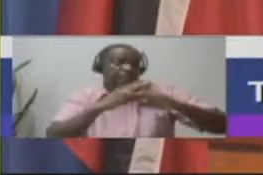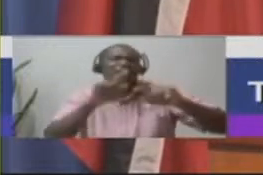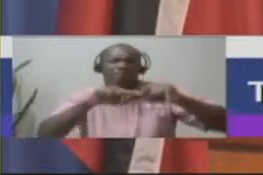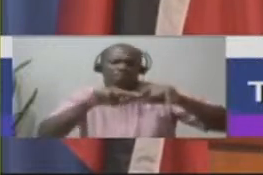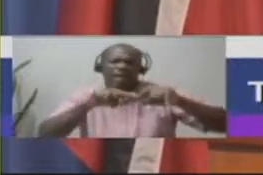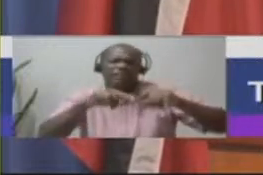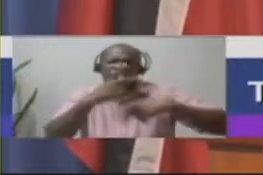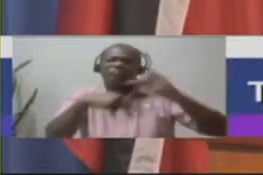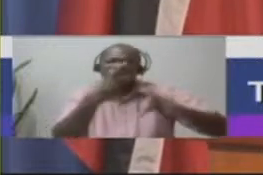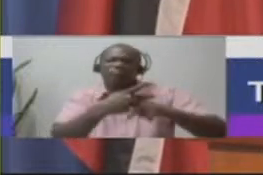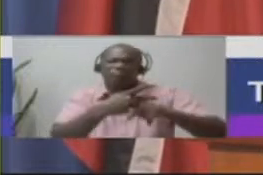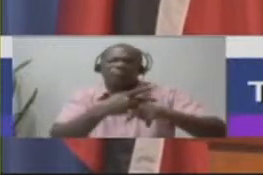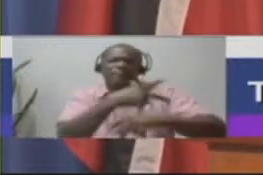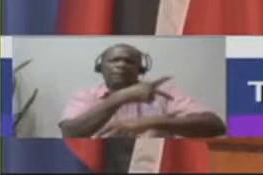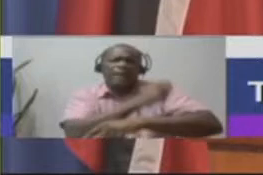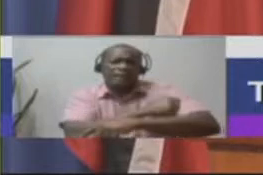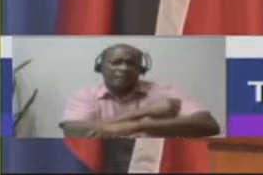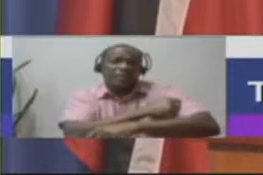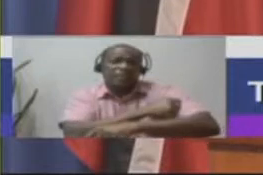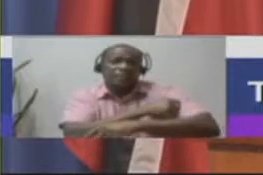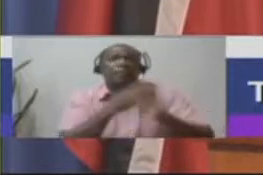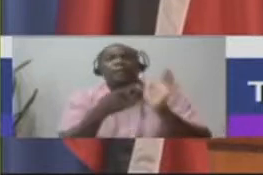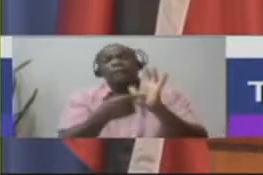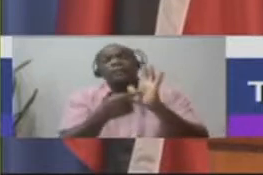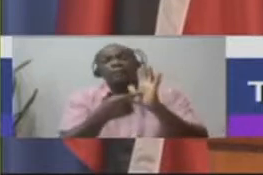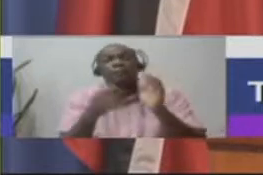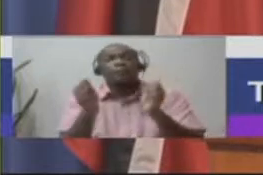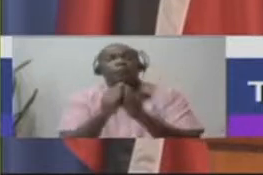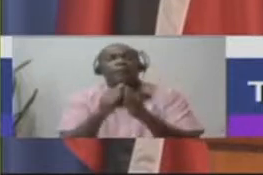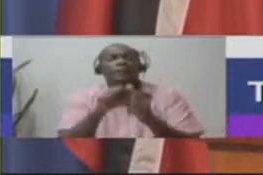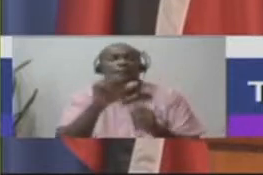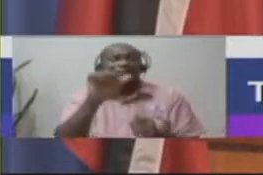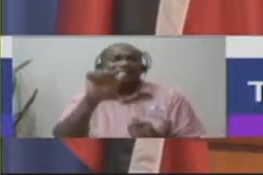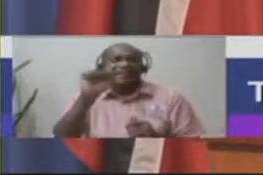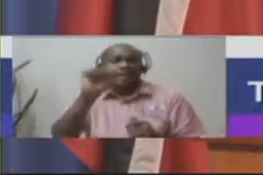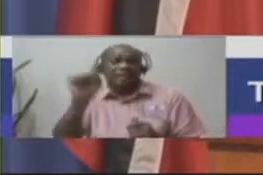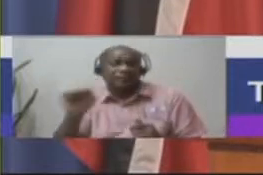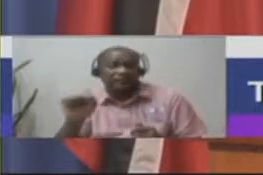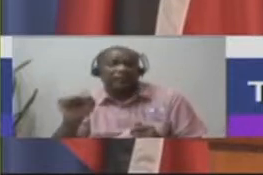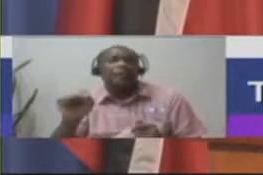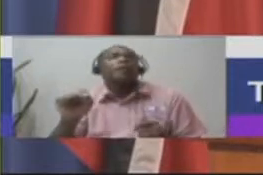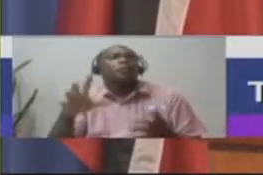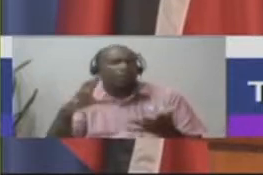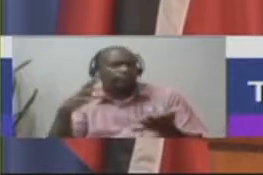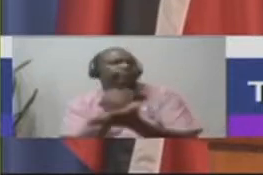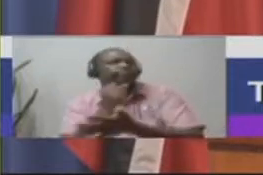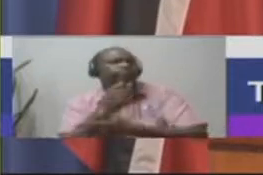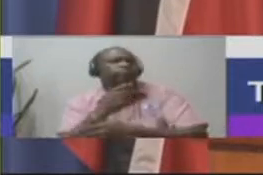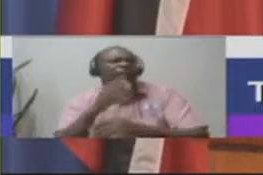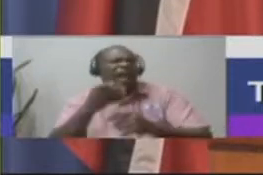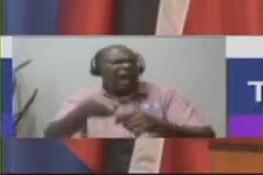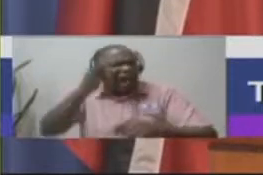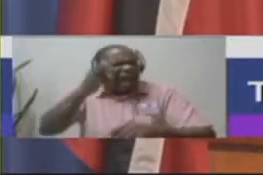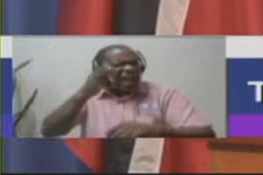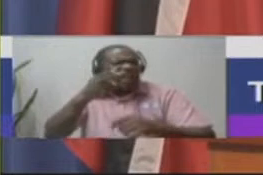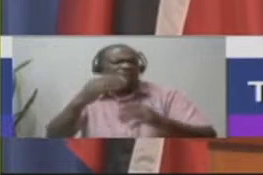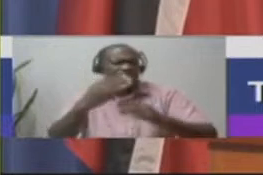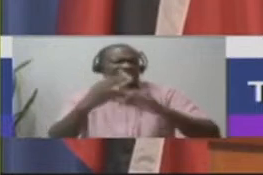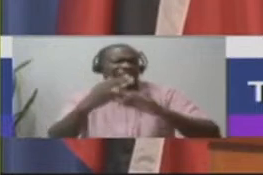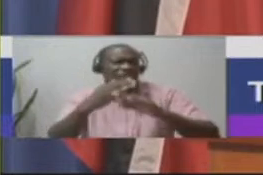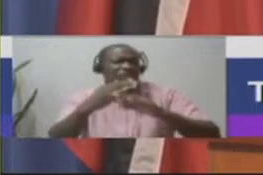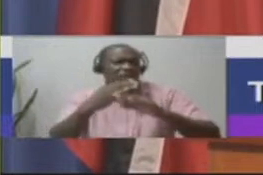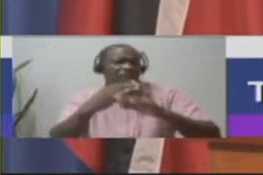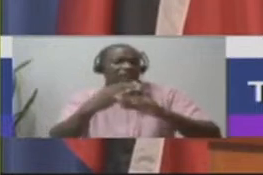example, with AstraZeneca, you tend to get a pretty high protection from the first one. But again, with certain other types, you get